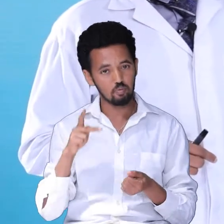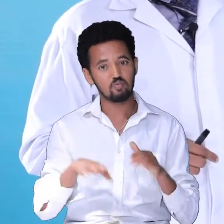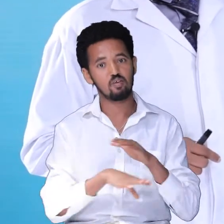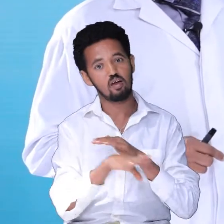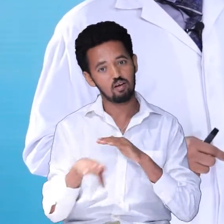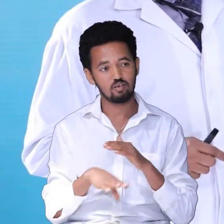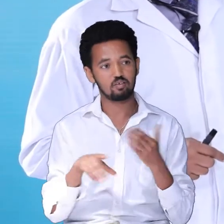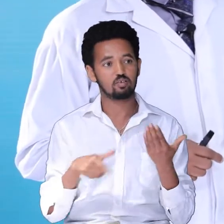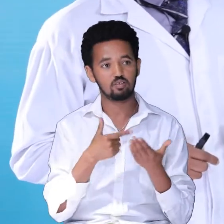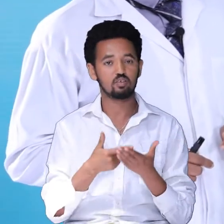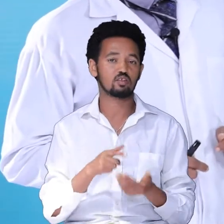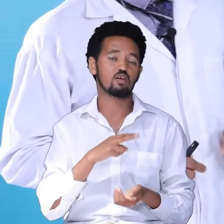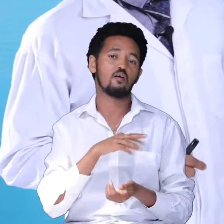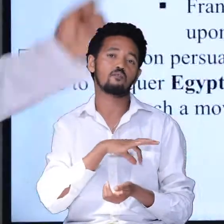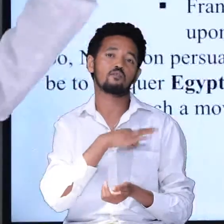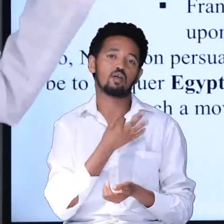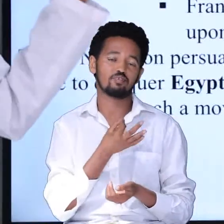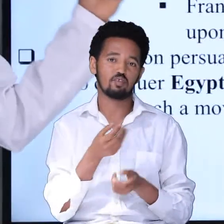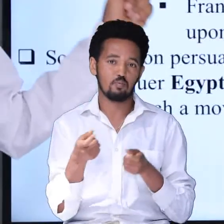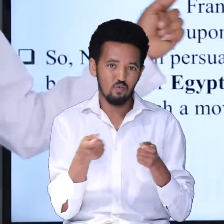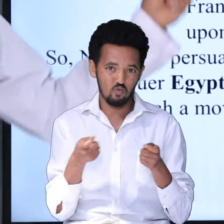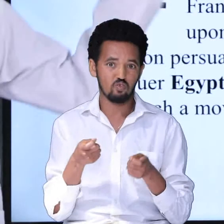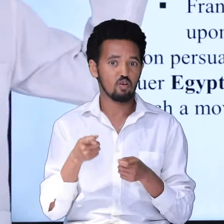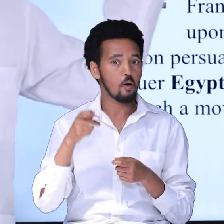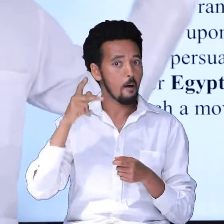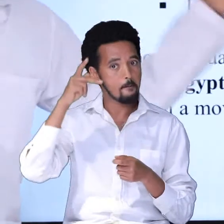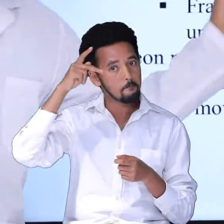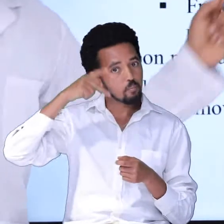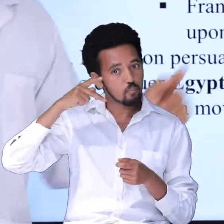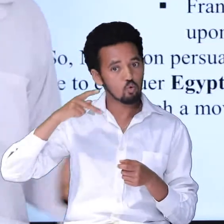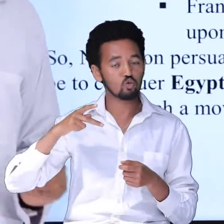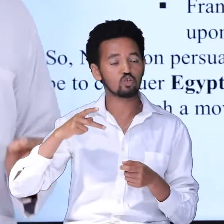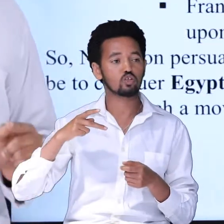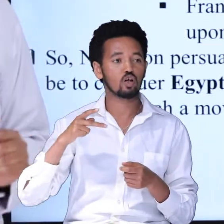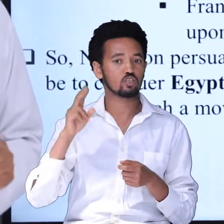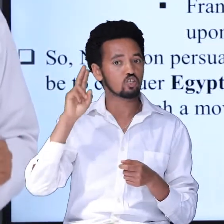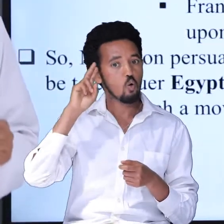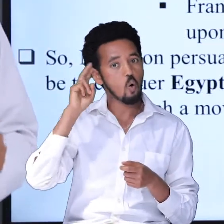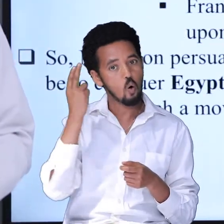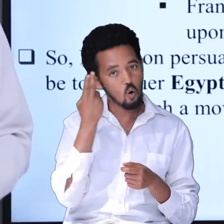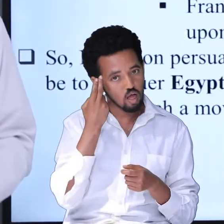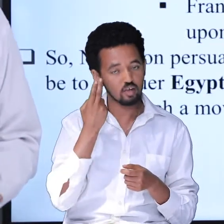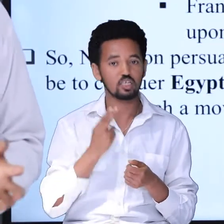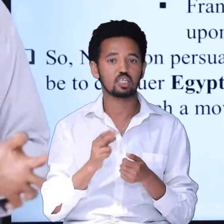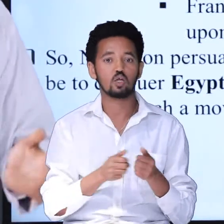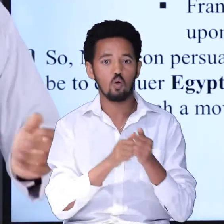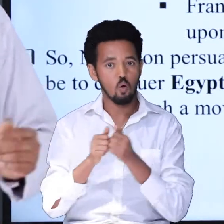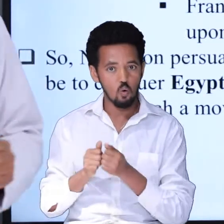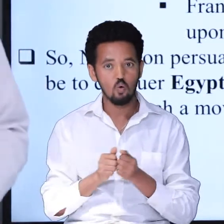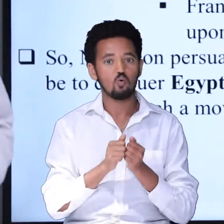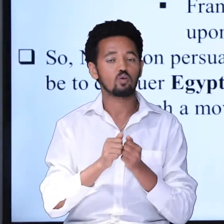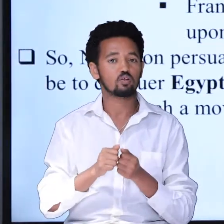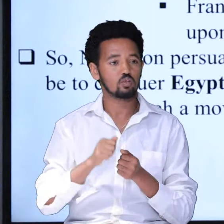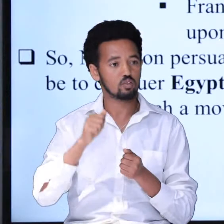or under France's protection. Prussia as well as Holland made peace treaty with